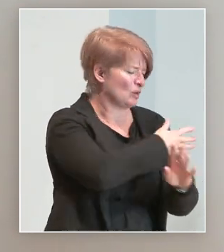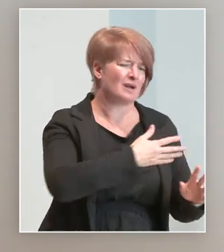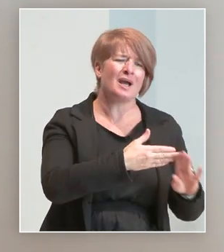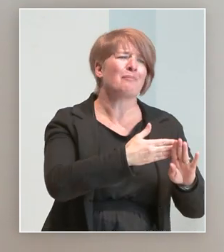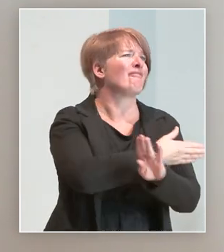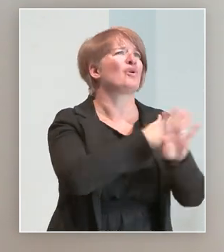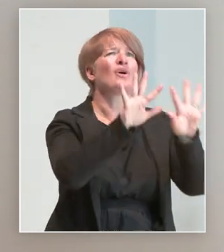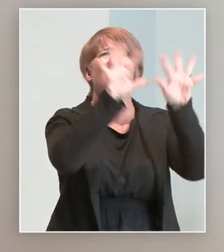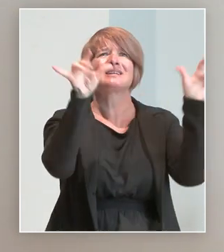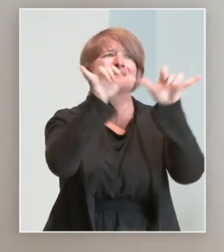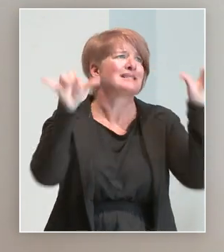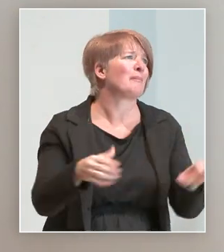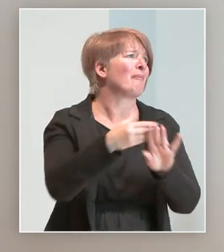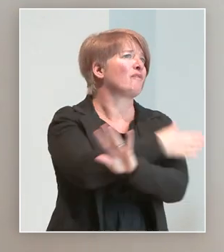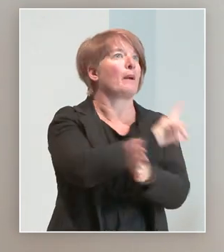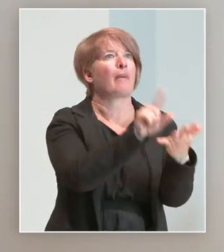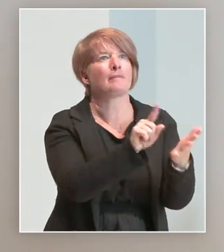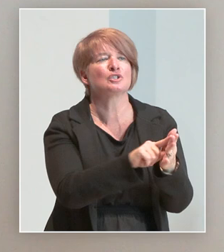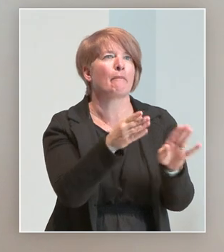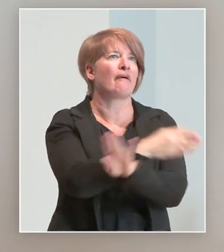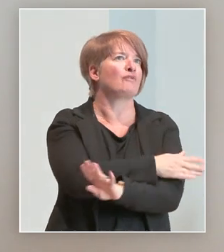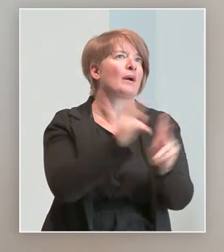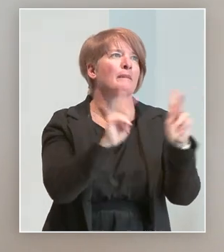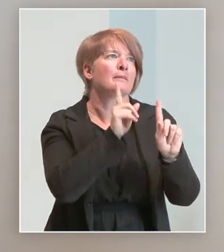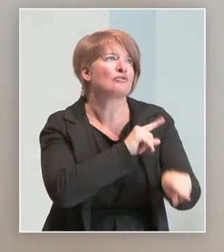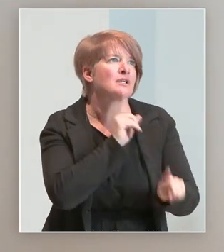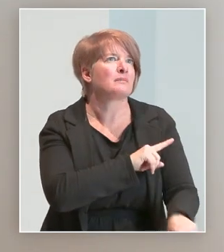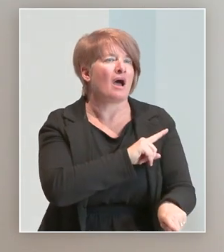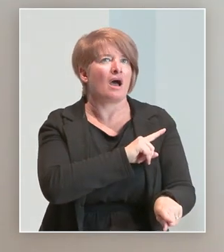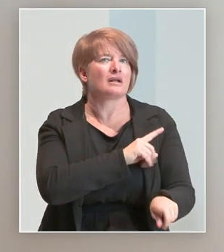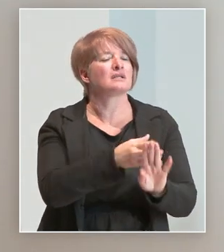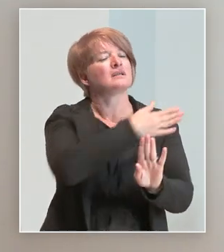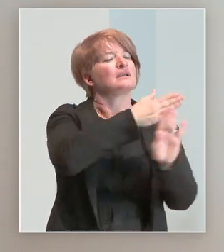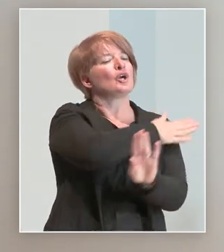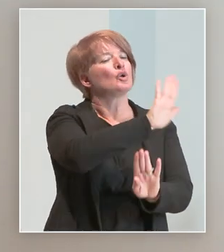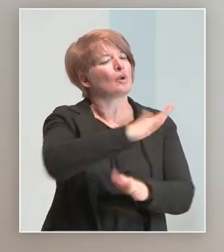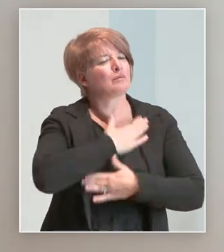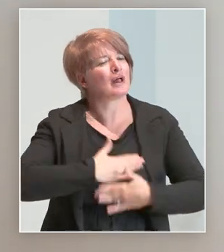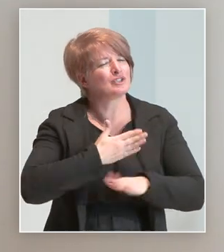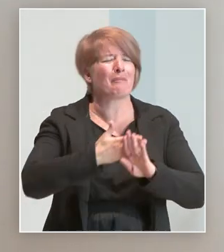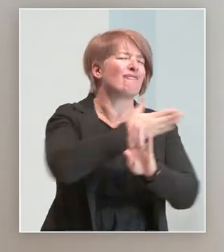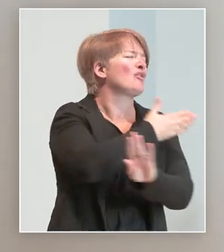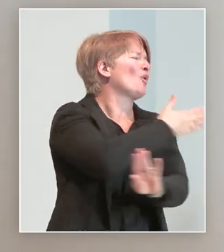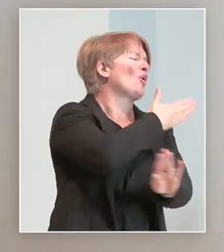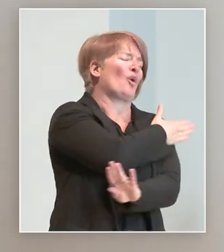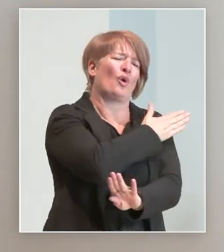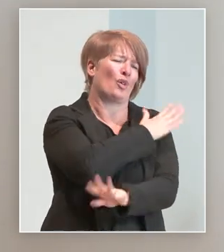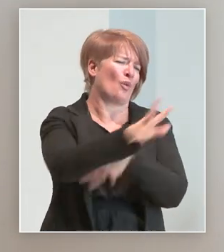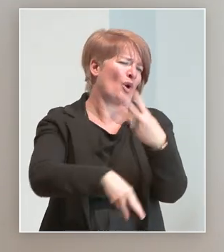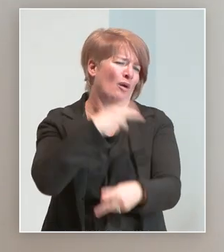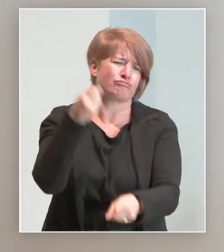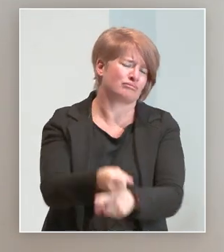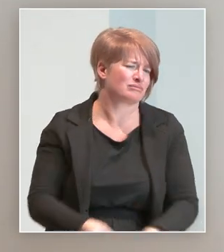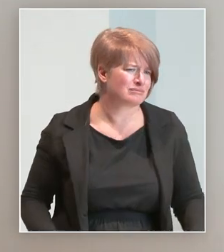of everything from publishing to public response threatened to steal your original pleasure? How will you be